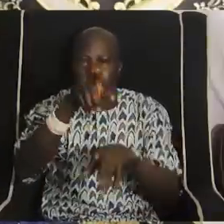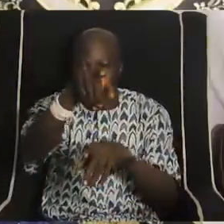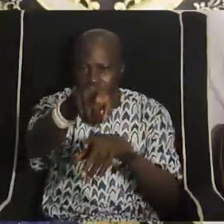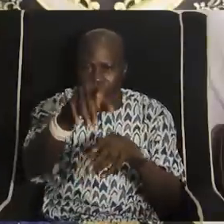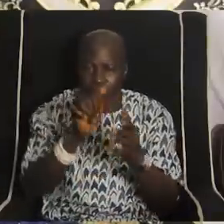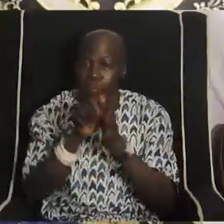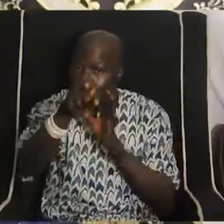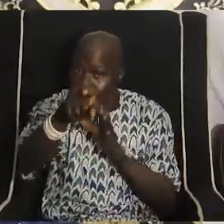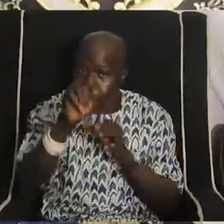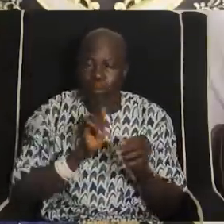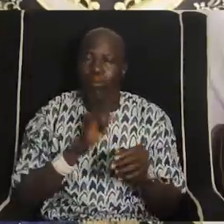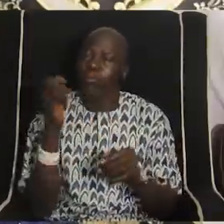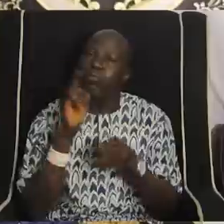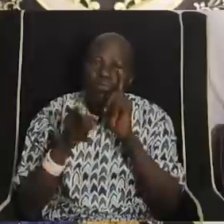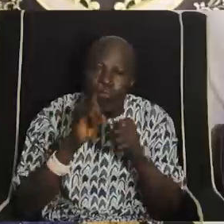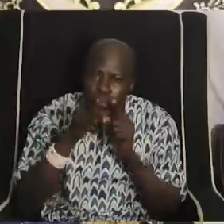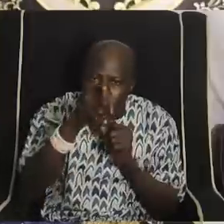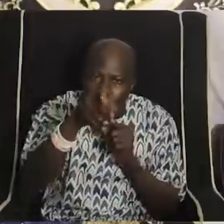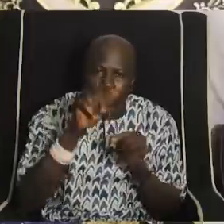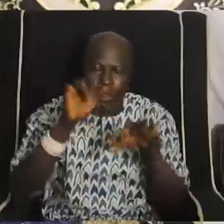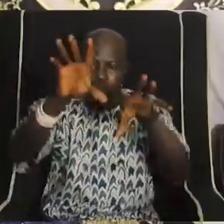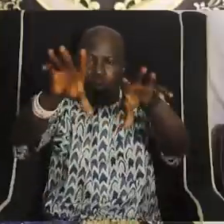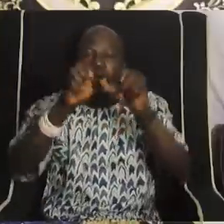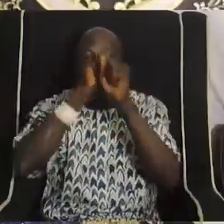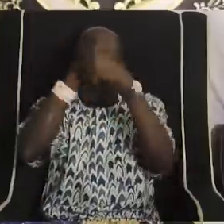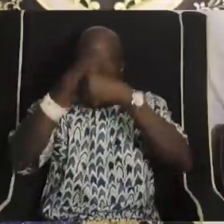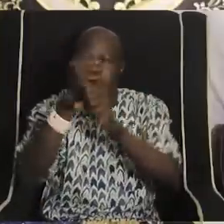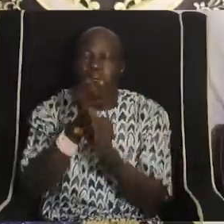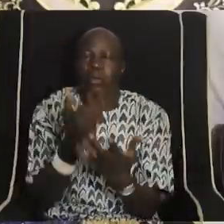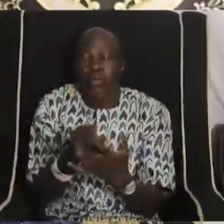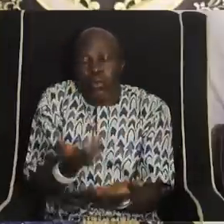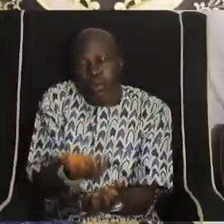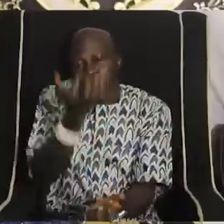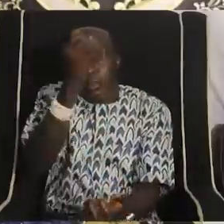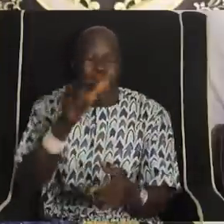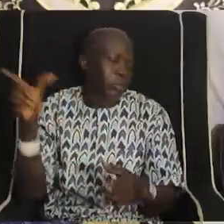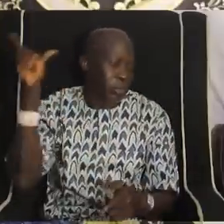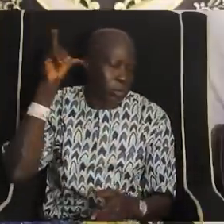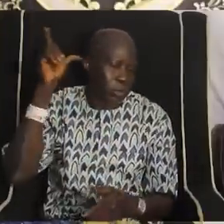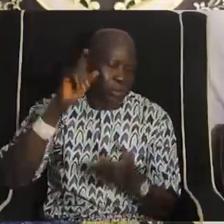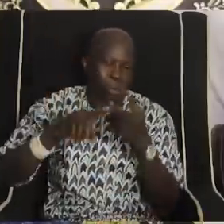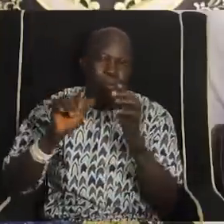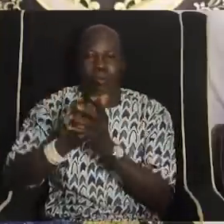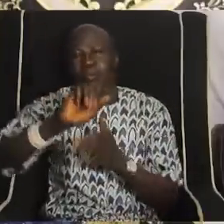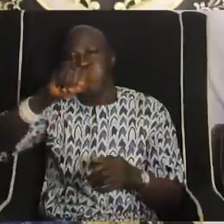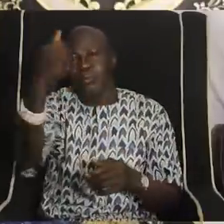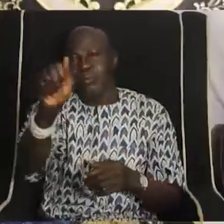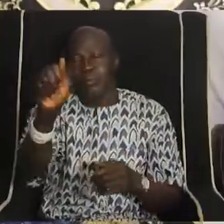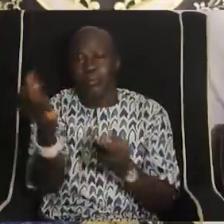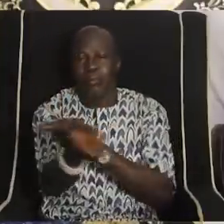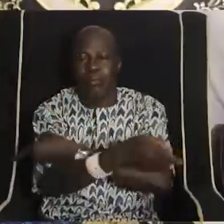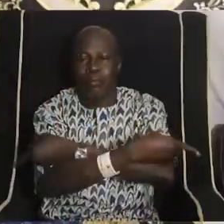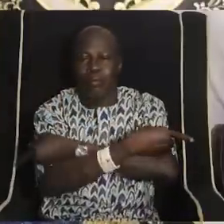This woman dreamed that the president came to pay her a visit and he gave her gifts that looks like